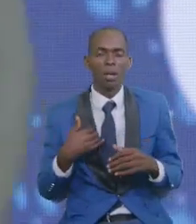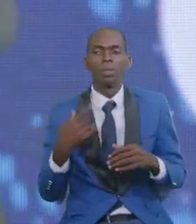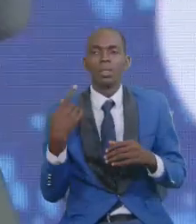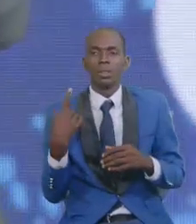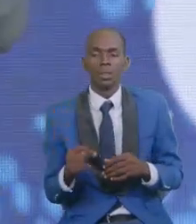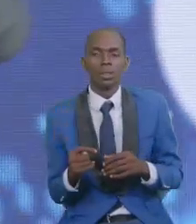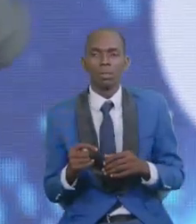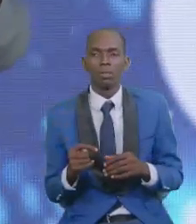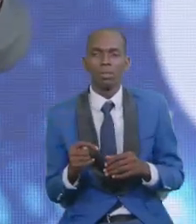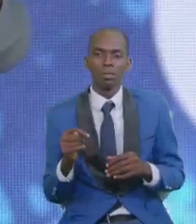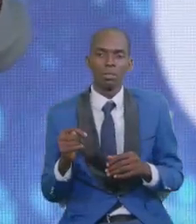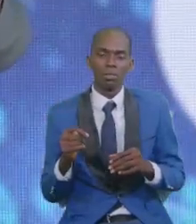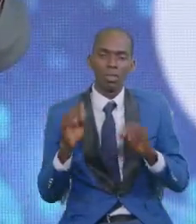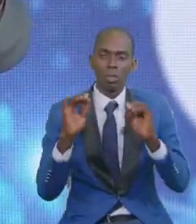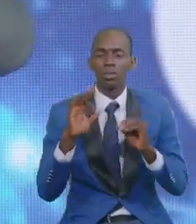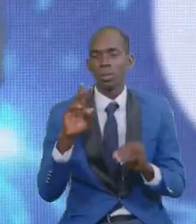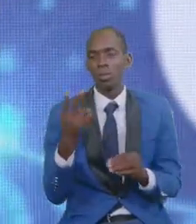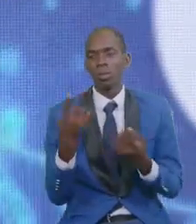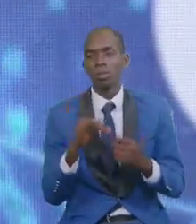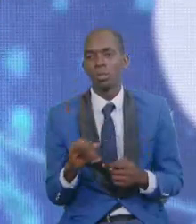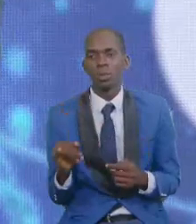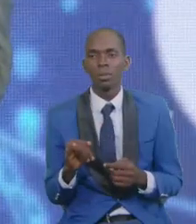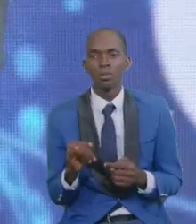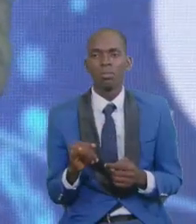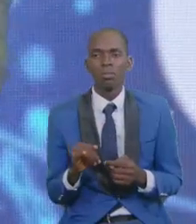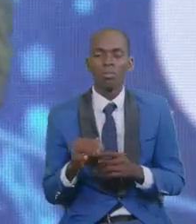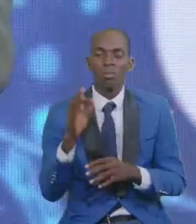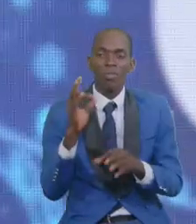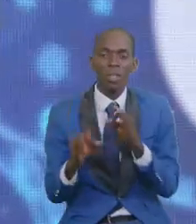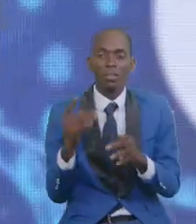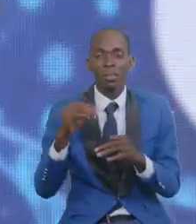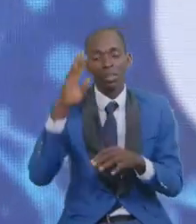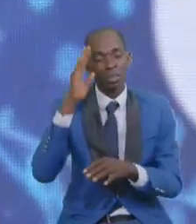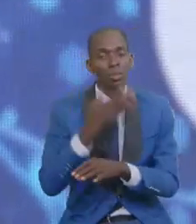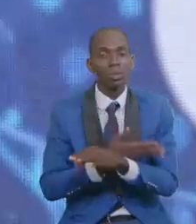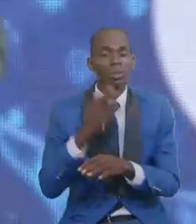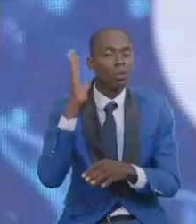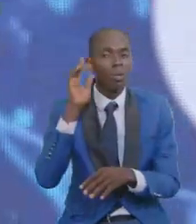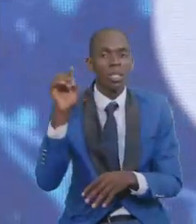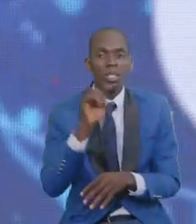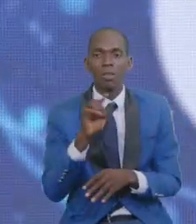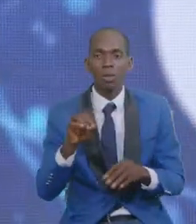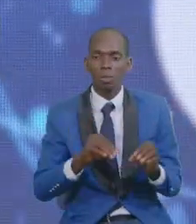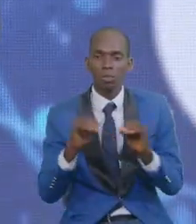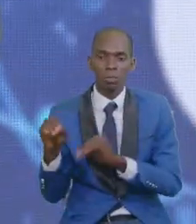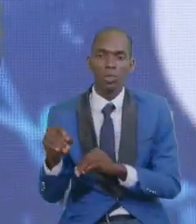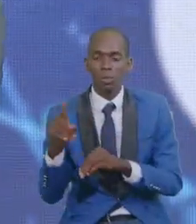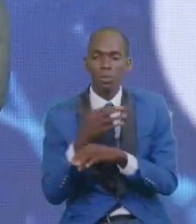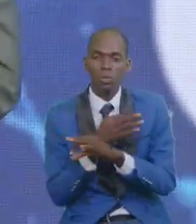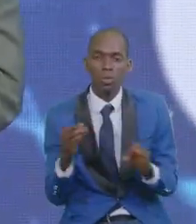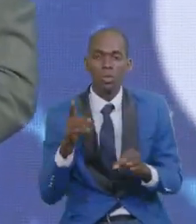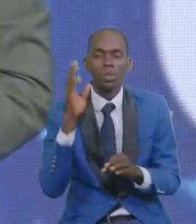That he came to set us free. If the Son shall therefore set you free, you shall be free indeed.